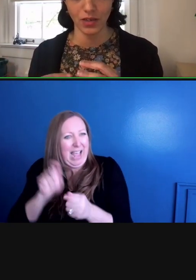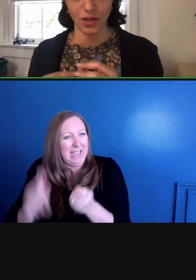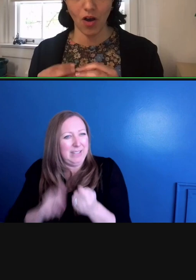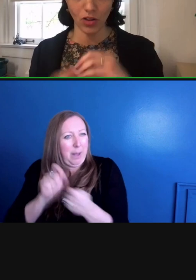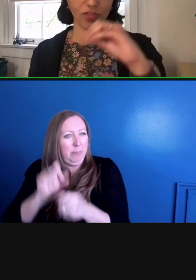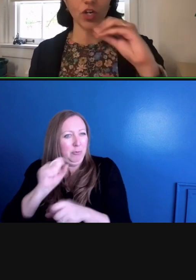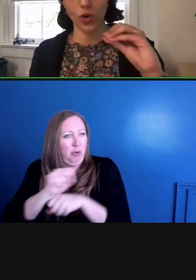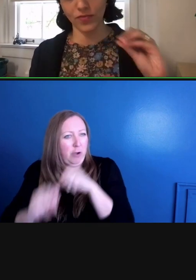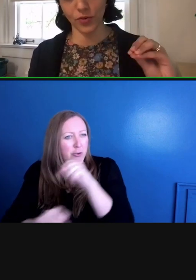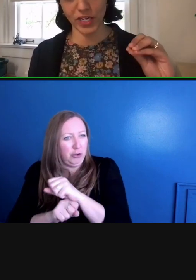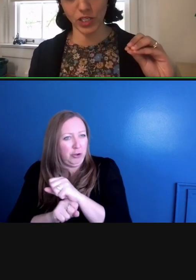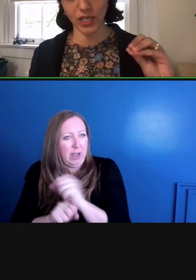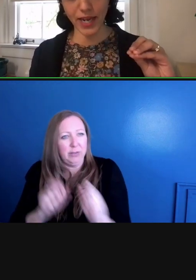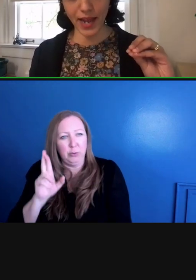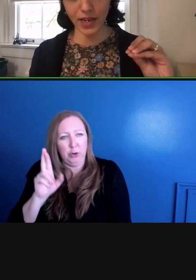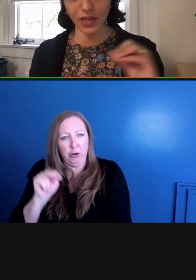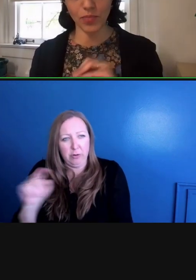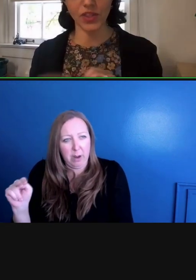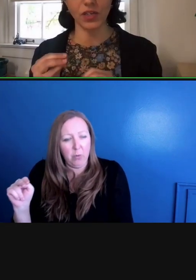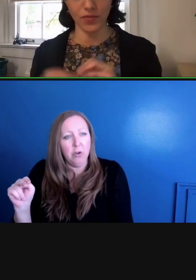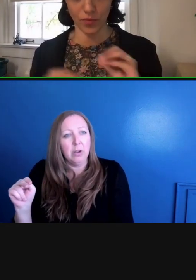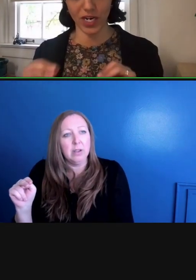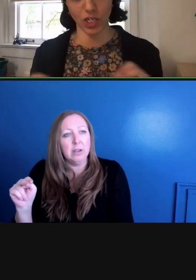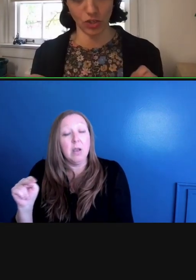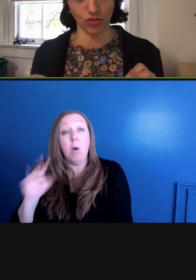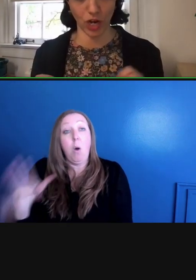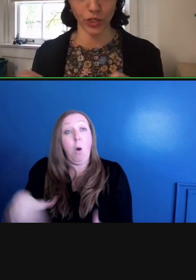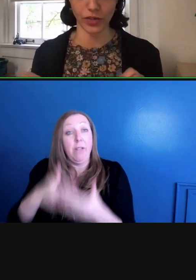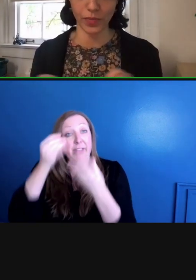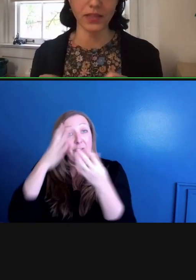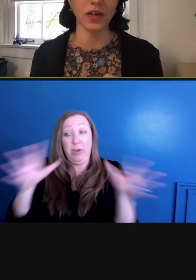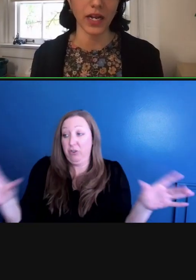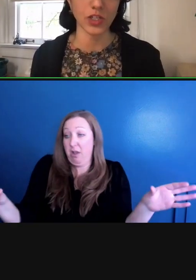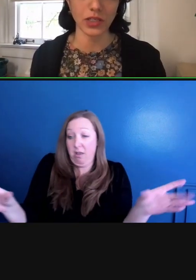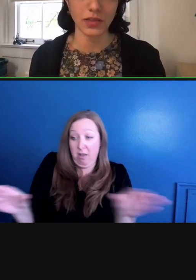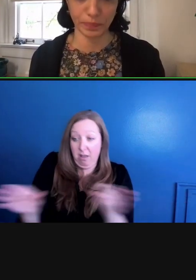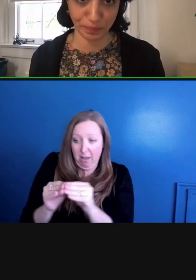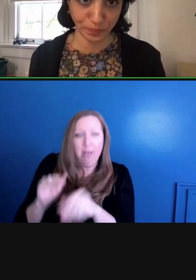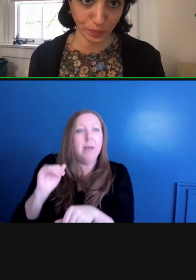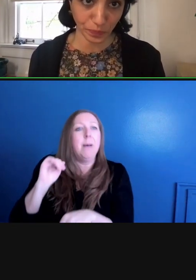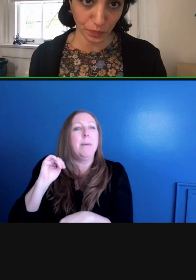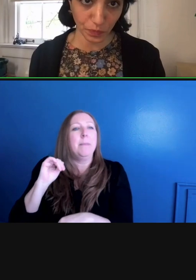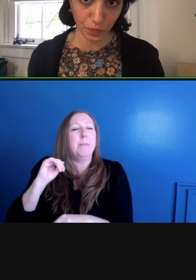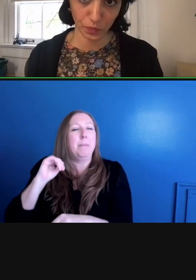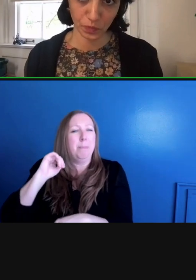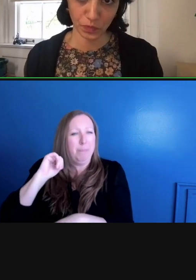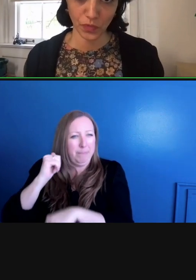just all of the node information concatenated, but the information structured based on edges.